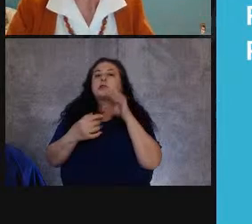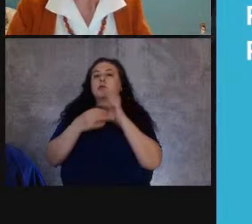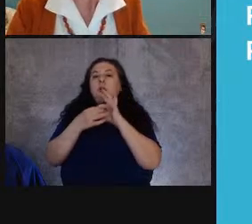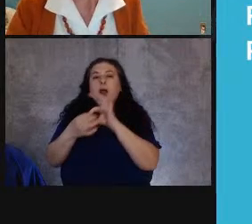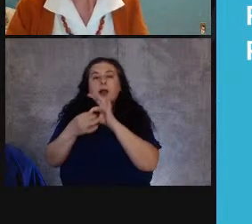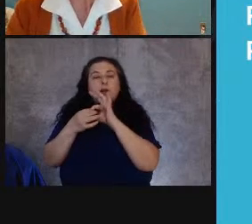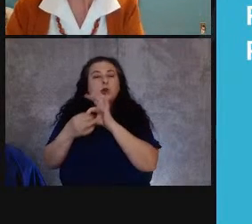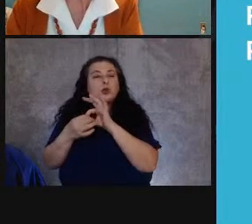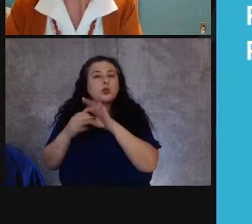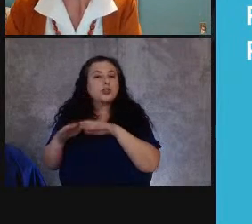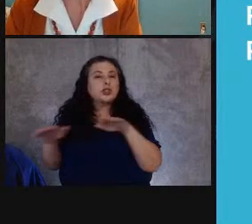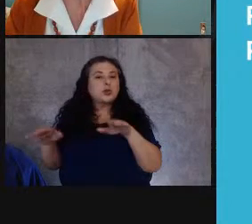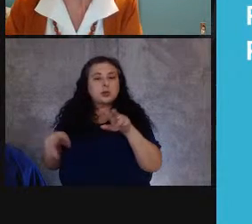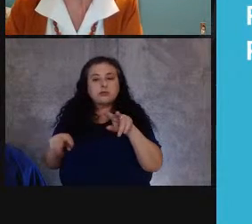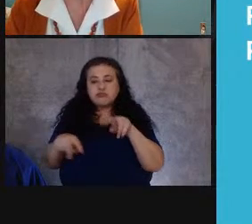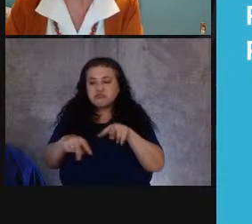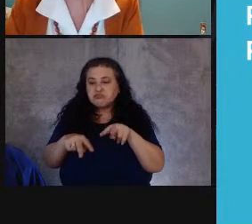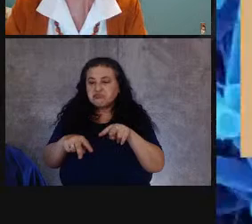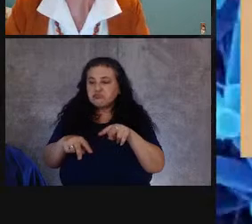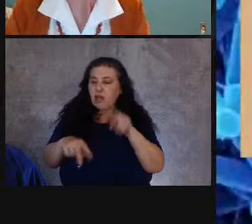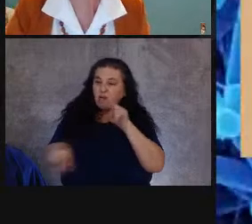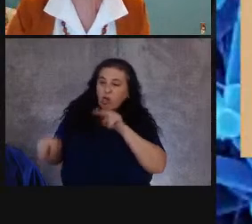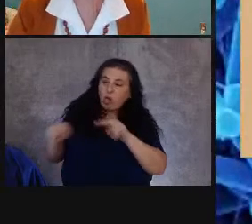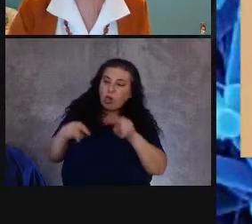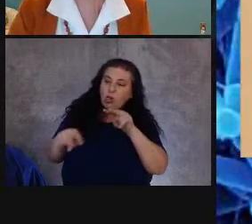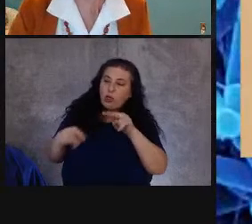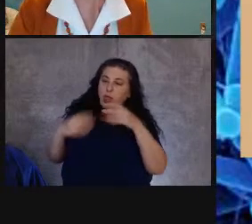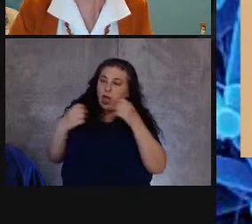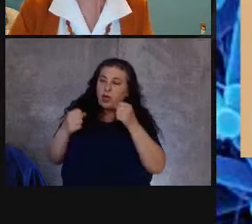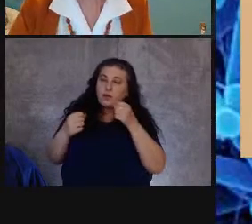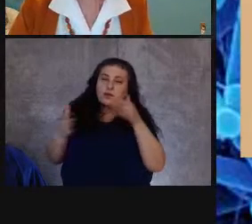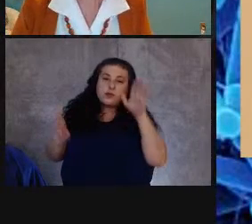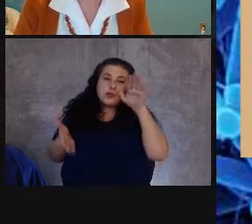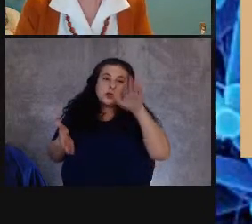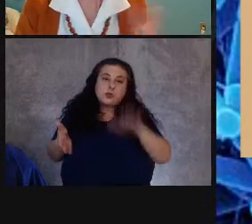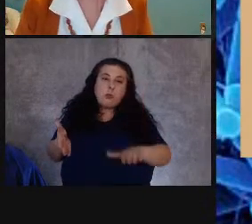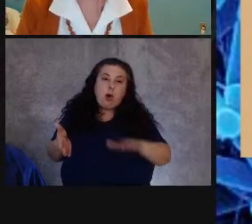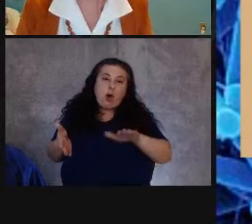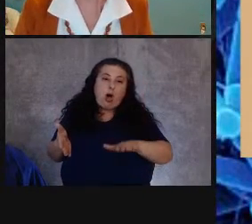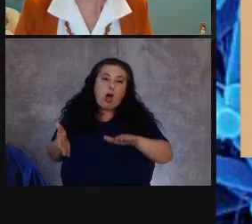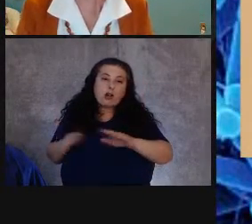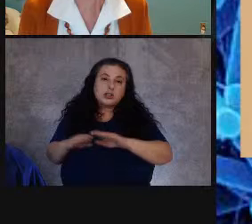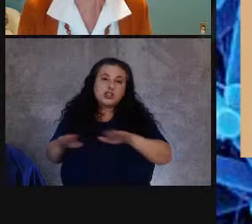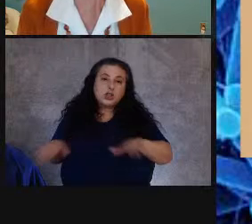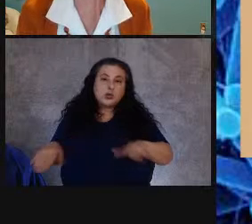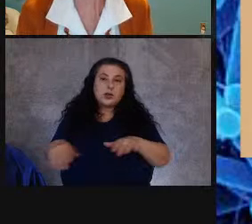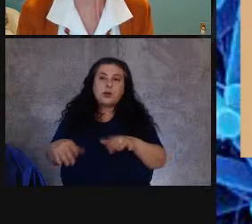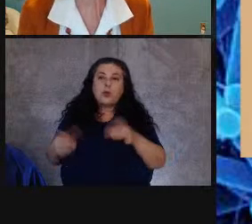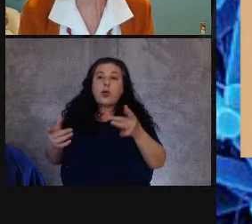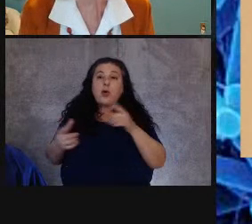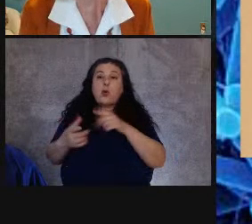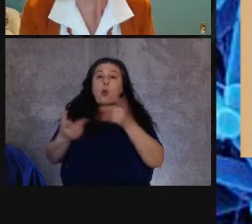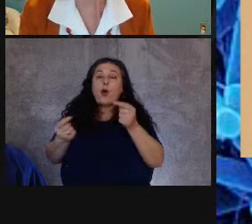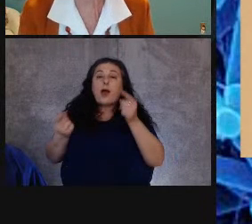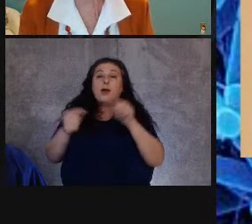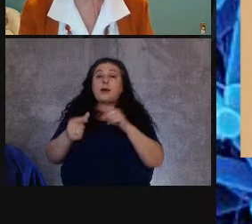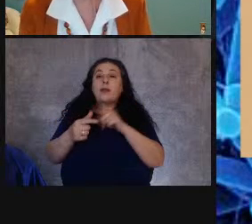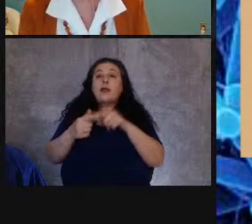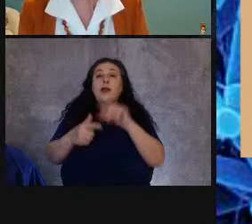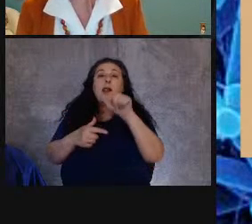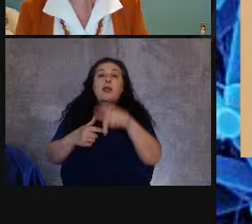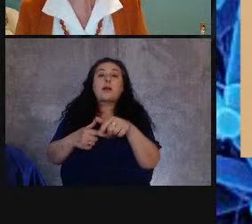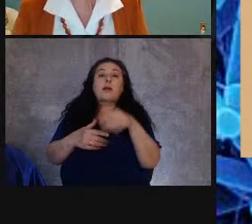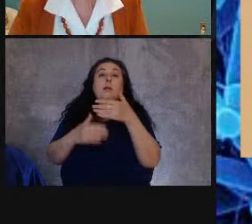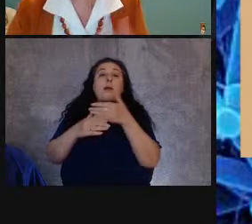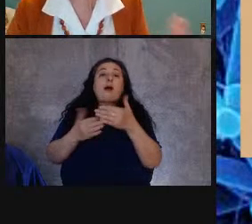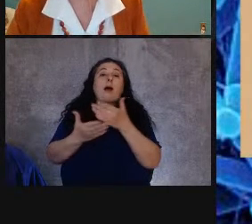Looking after the health and well-being of small children. Well, here's what happens then in the later part of the